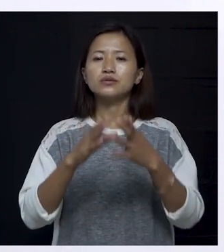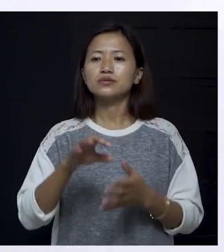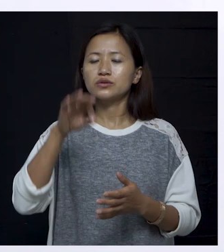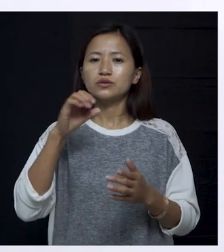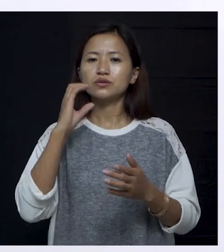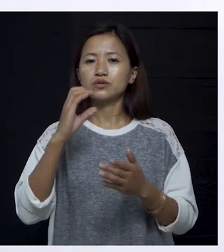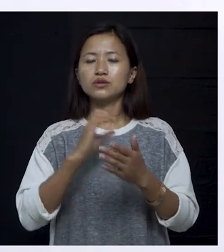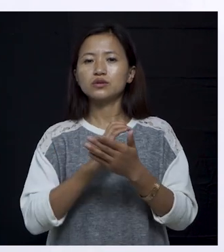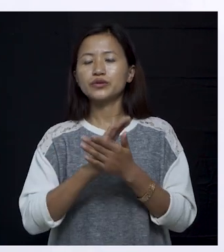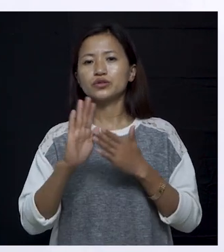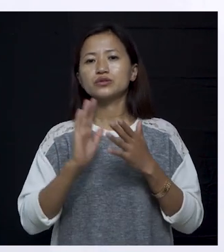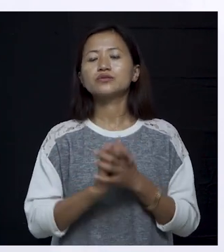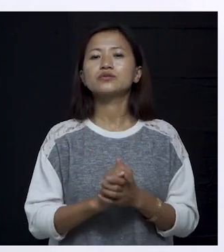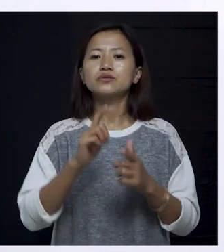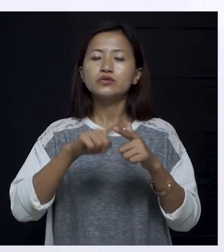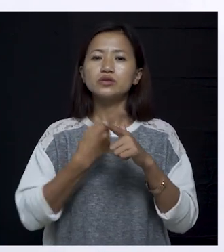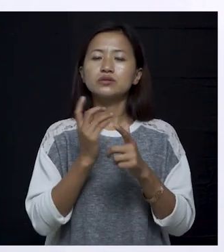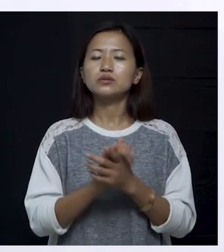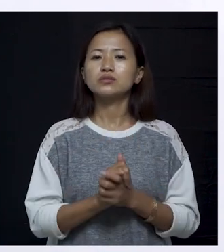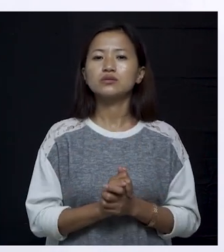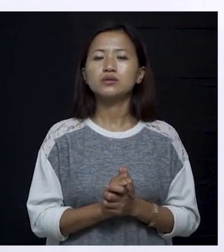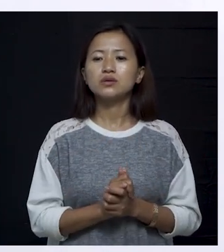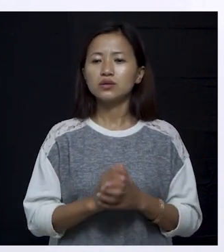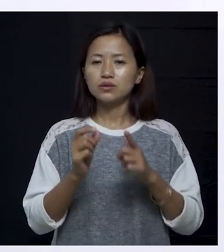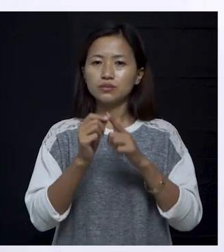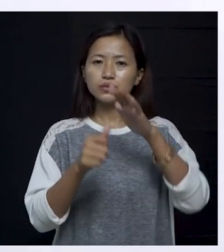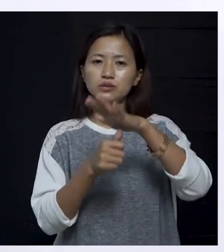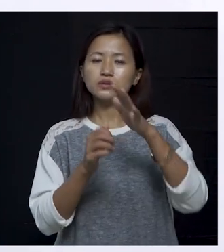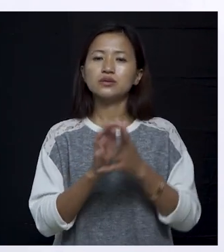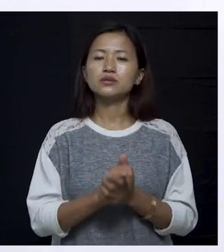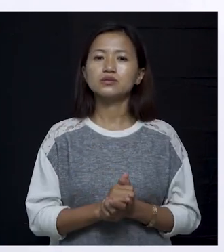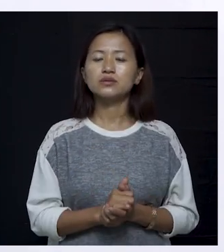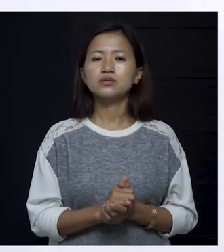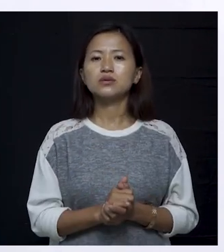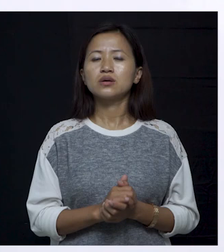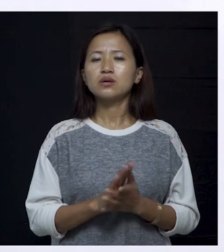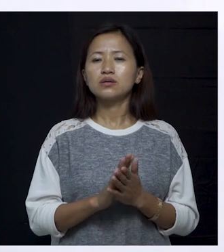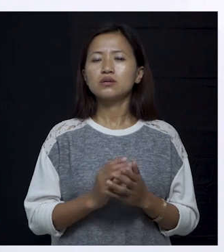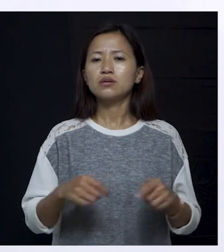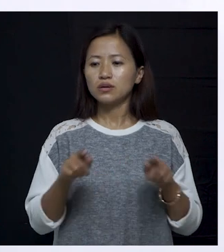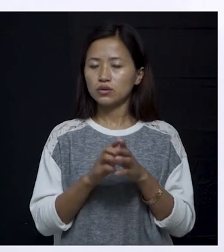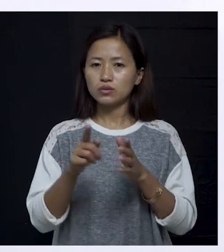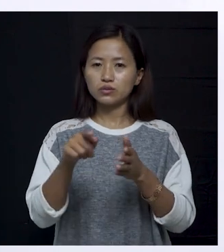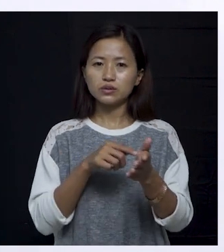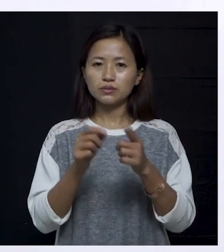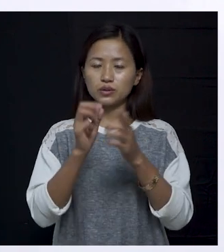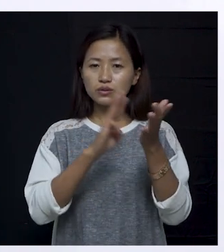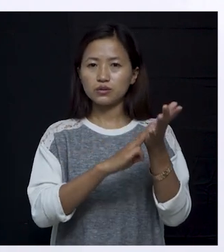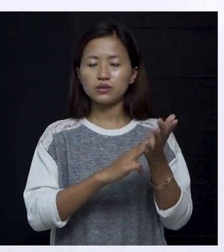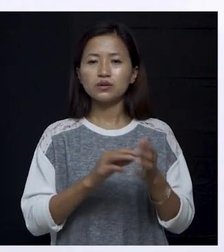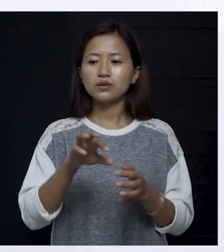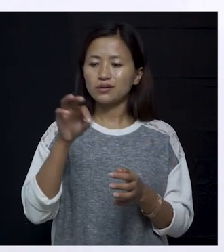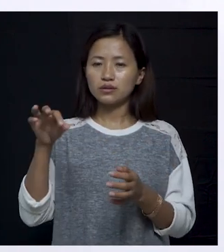Chief Justice. Then, as I've said, the President, he, along with the advice of the Prime Minister, he elect